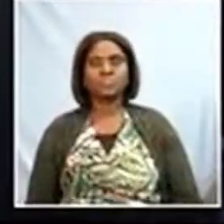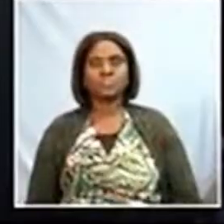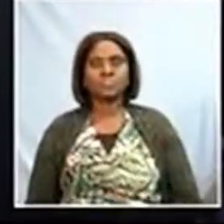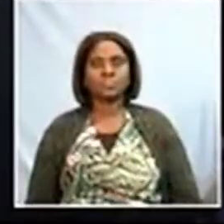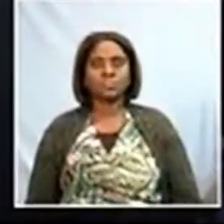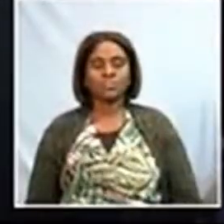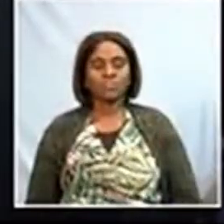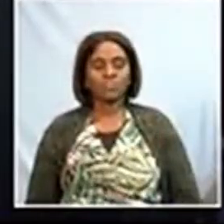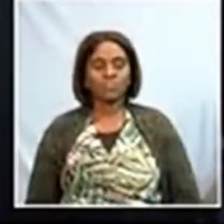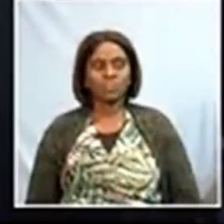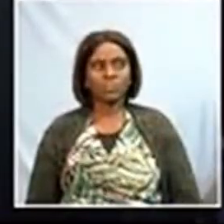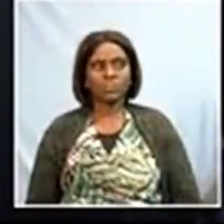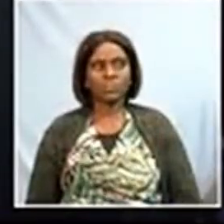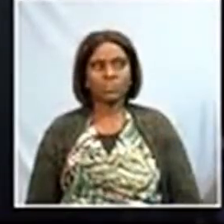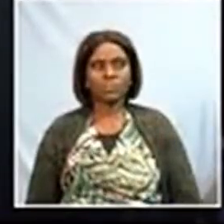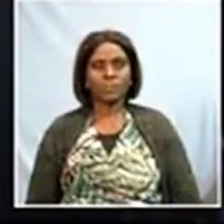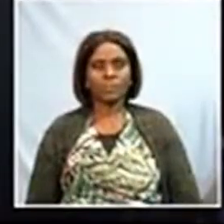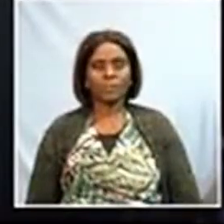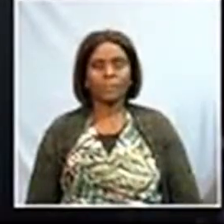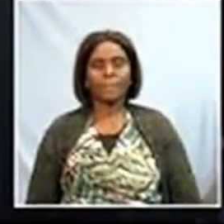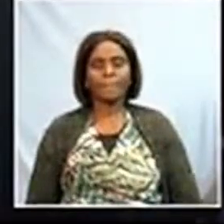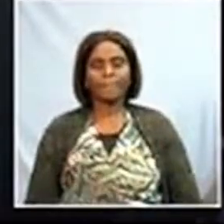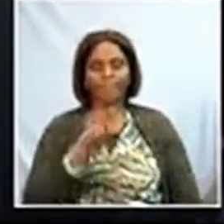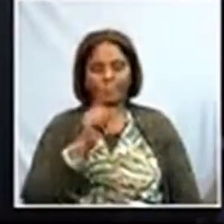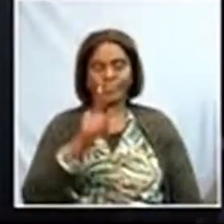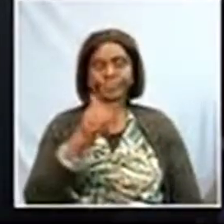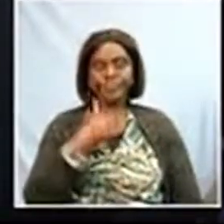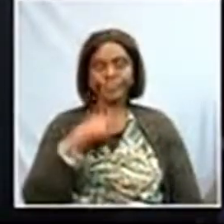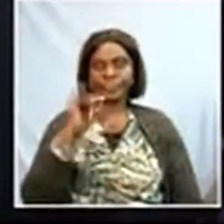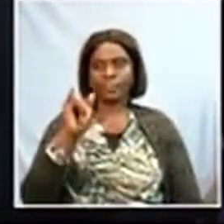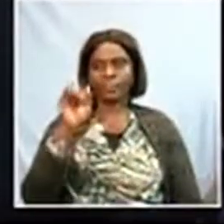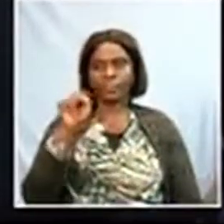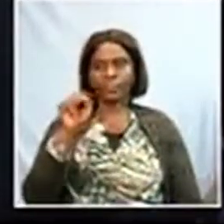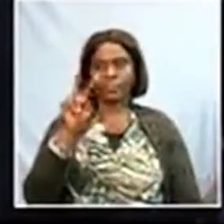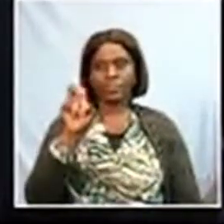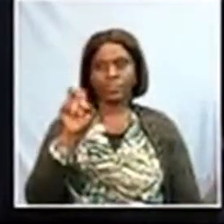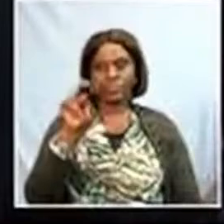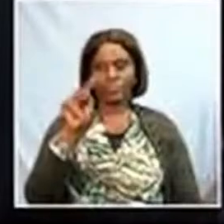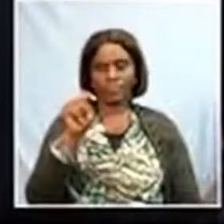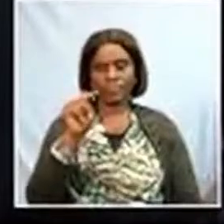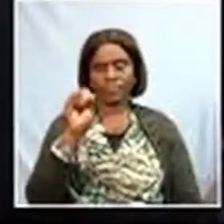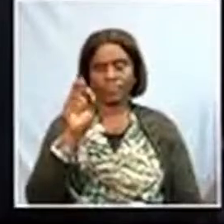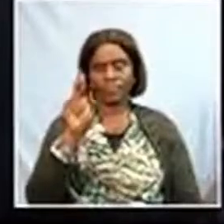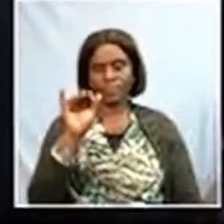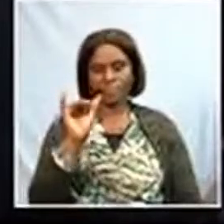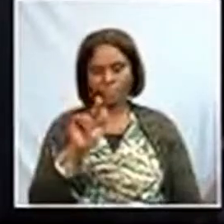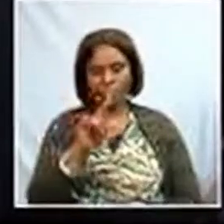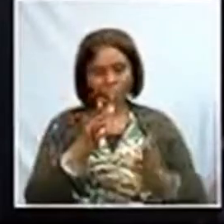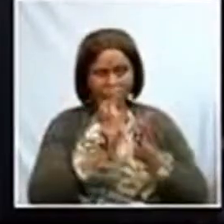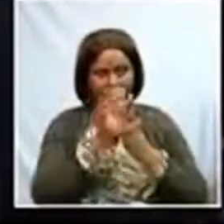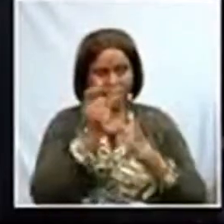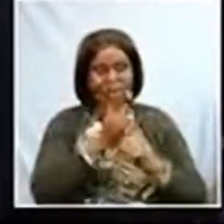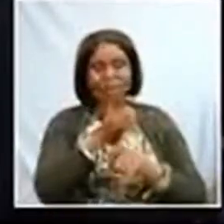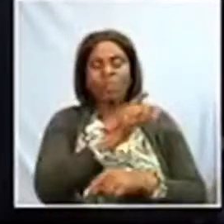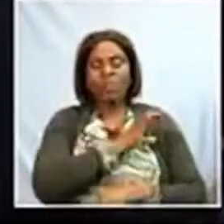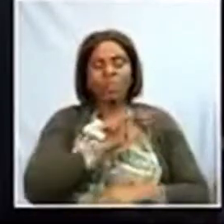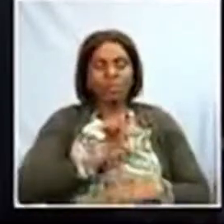Now, you do an inventory of these materials. The claim from the contractor actually is about